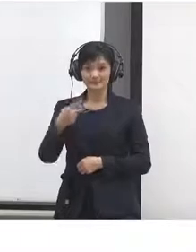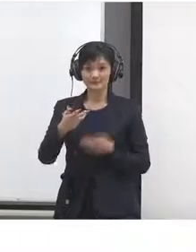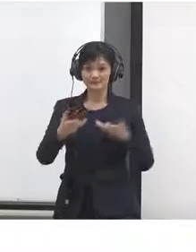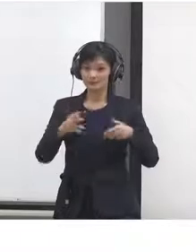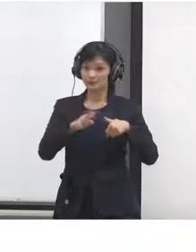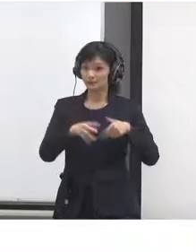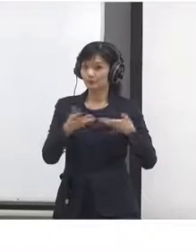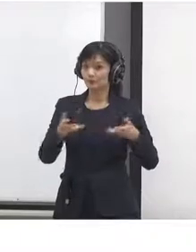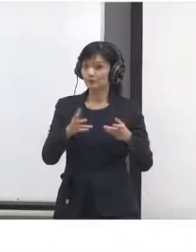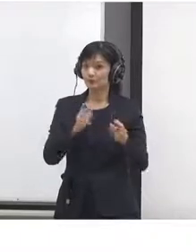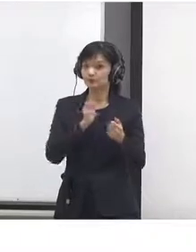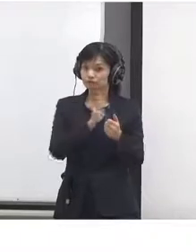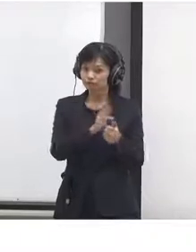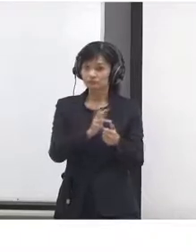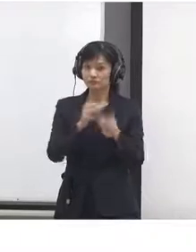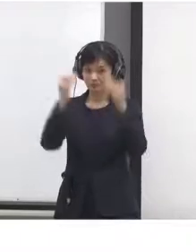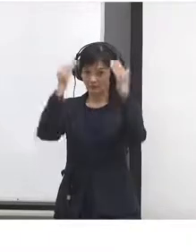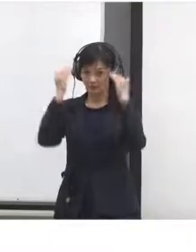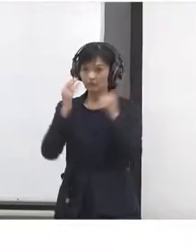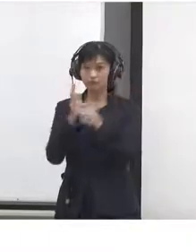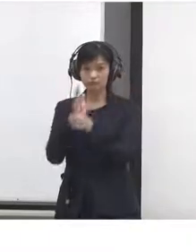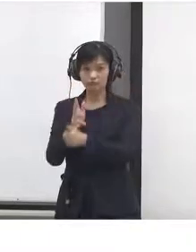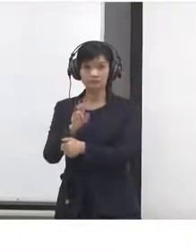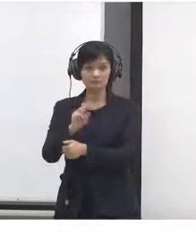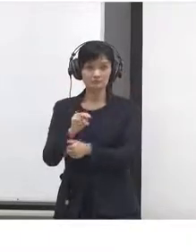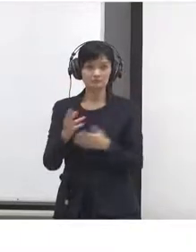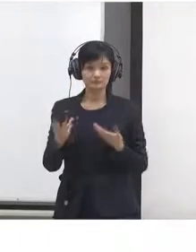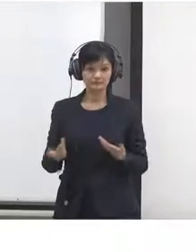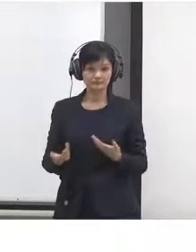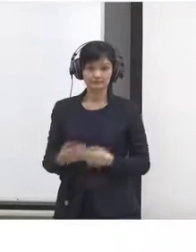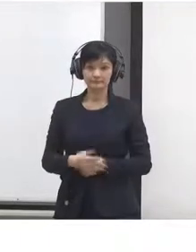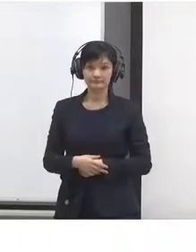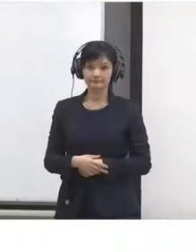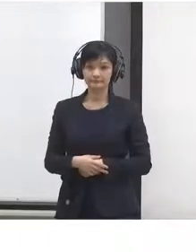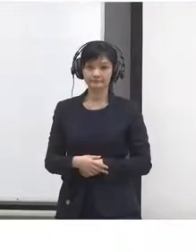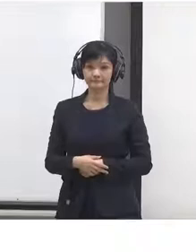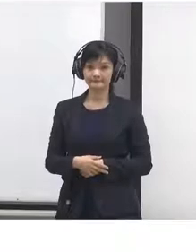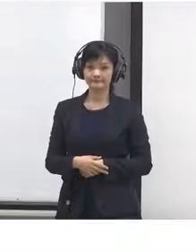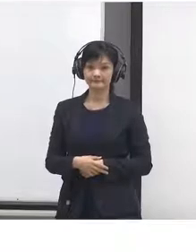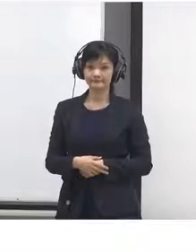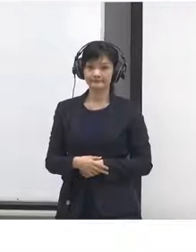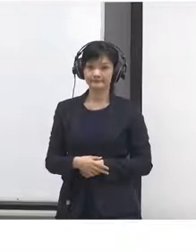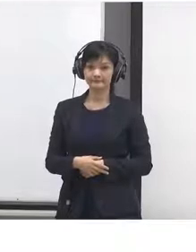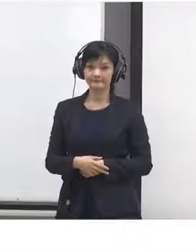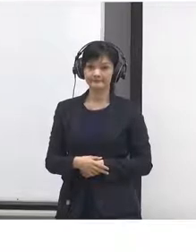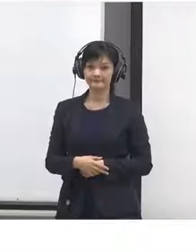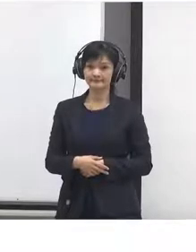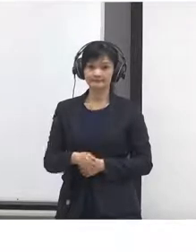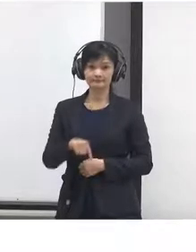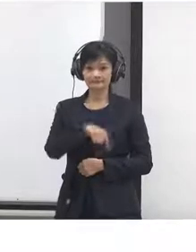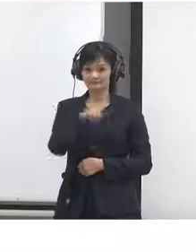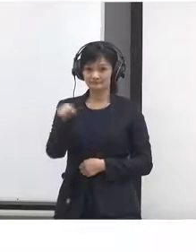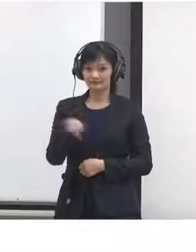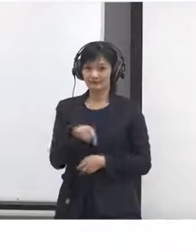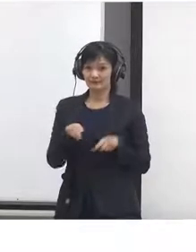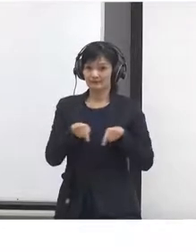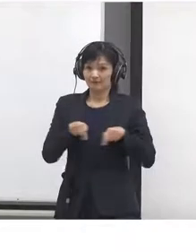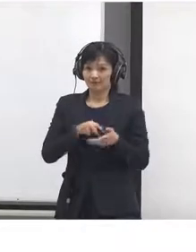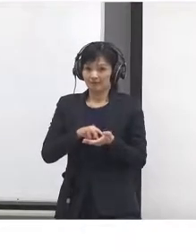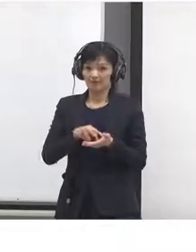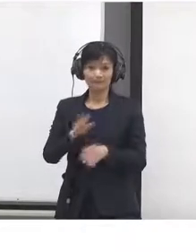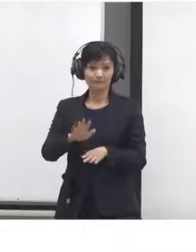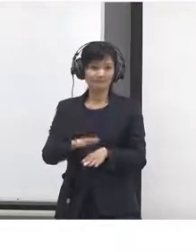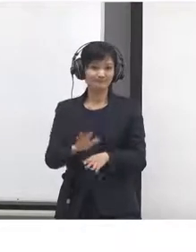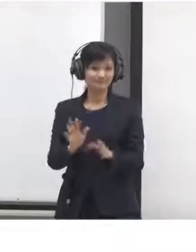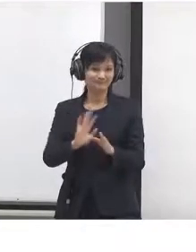Korea community? You're free to raise your hand or using Slido. So there's another